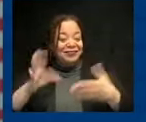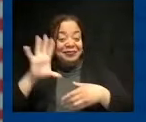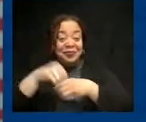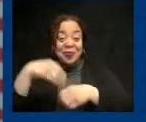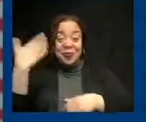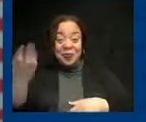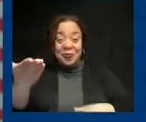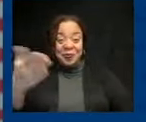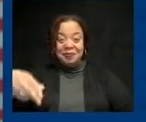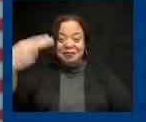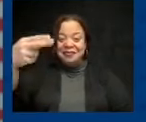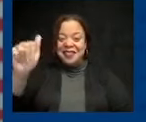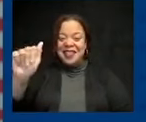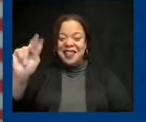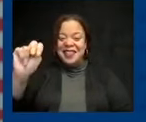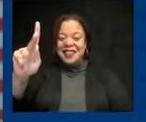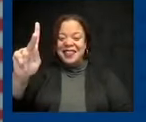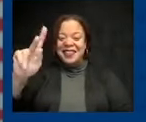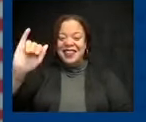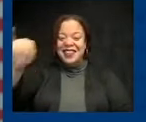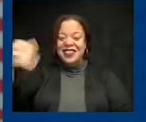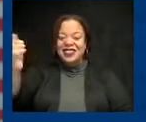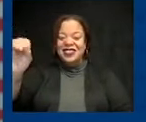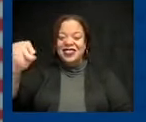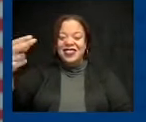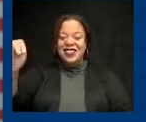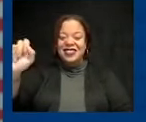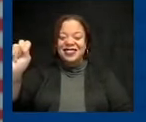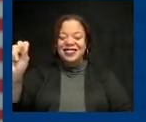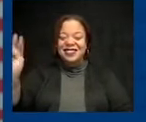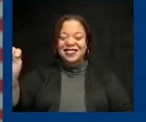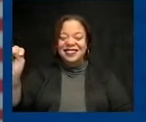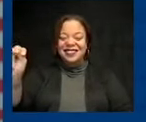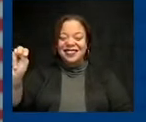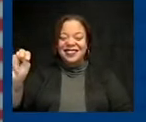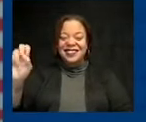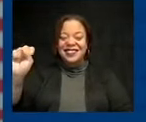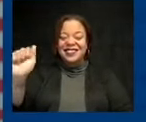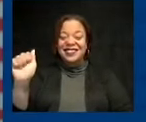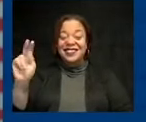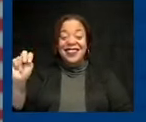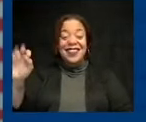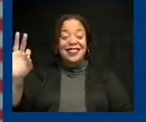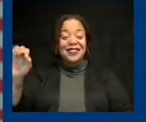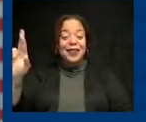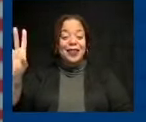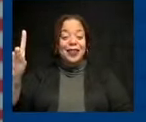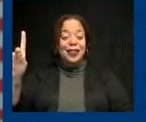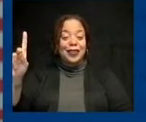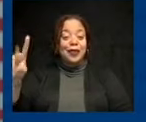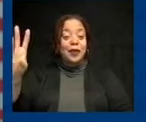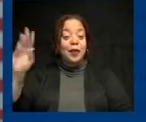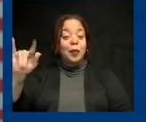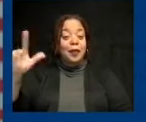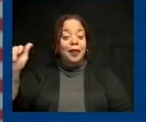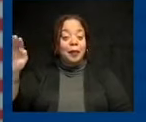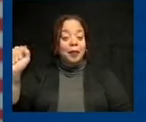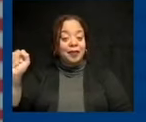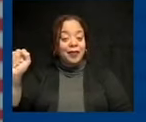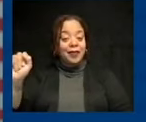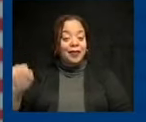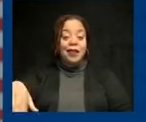Congressman Sanford Bishop, Nakima Williams, Carolyn Bordeaux, Calvin Smyre, Billy